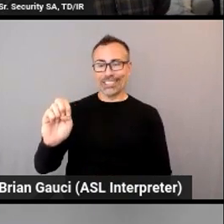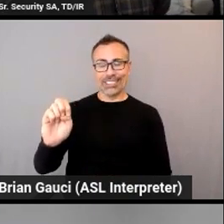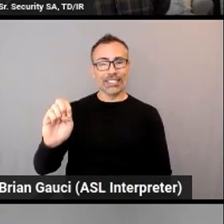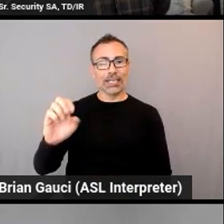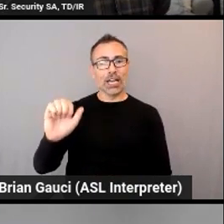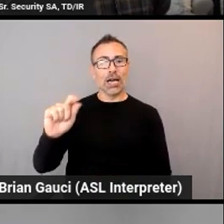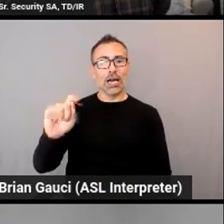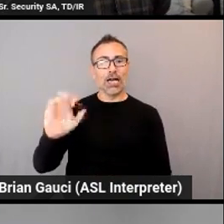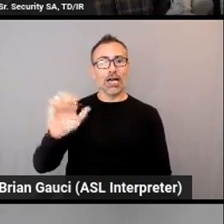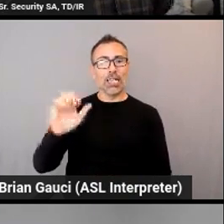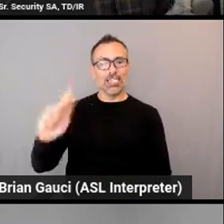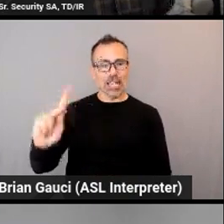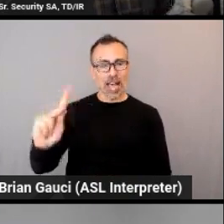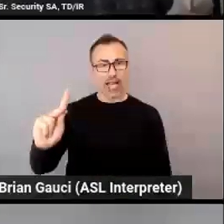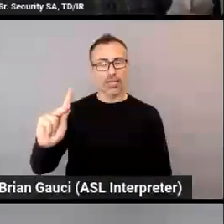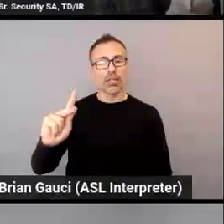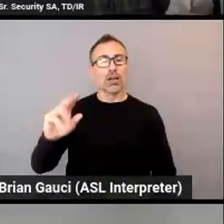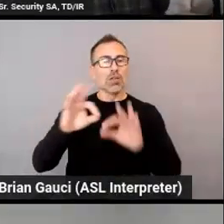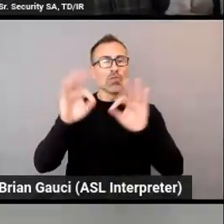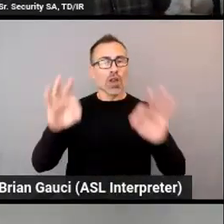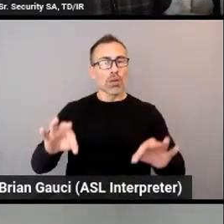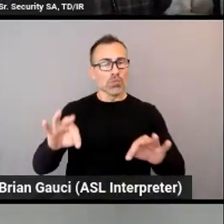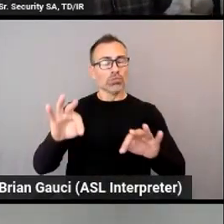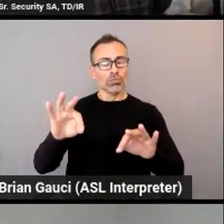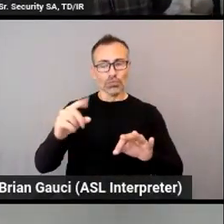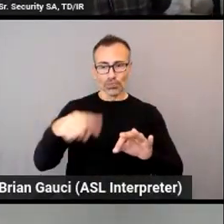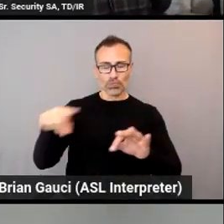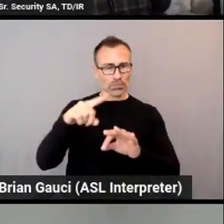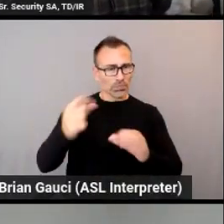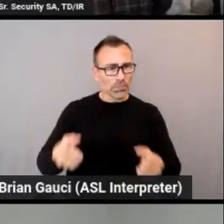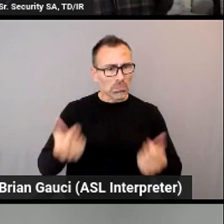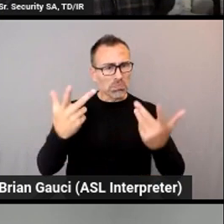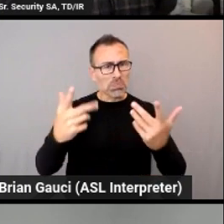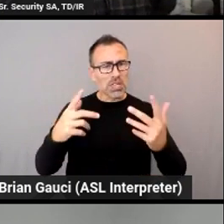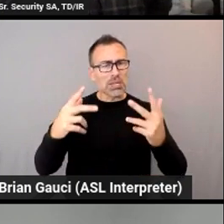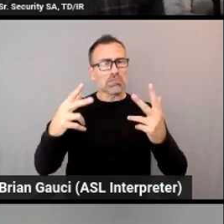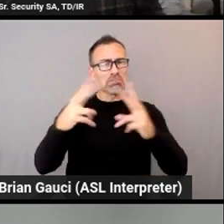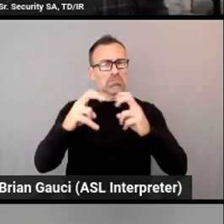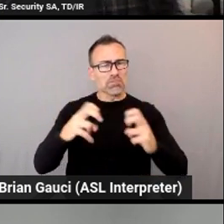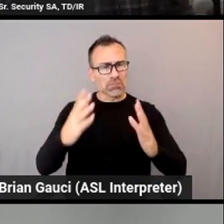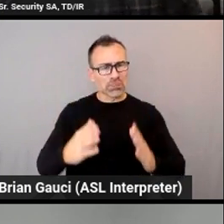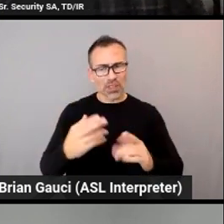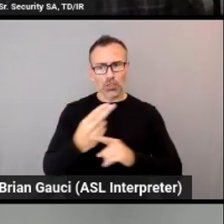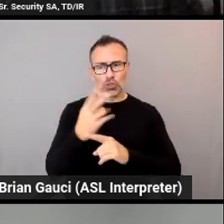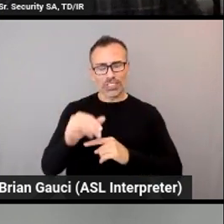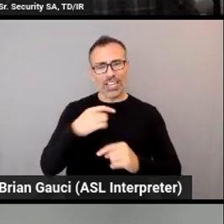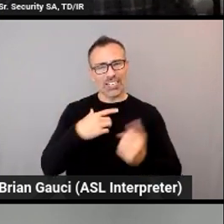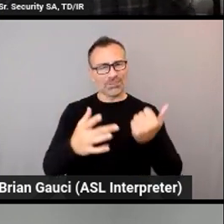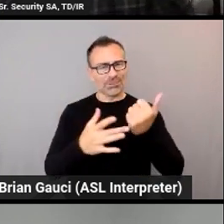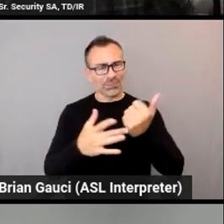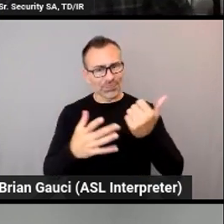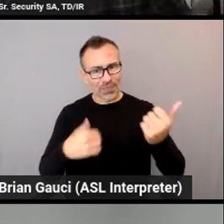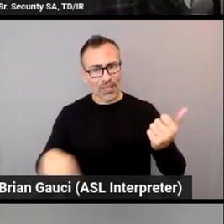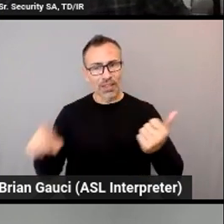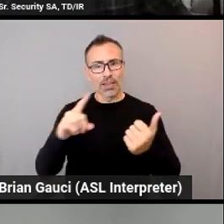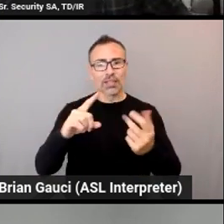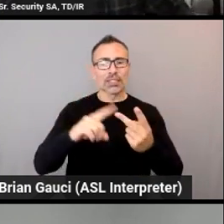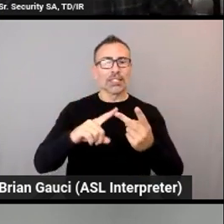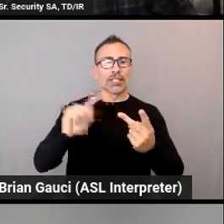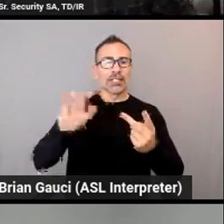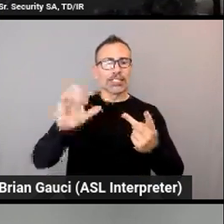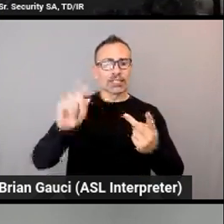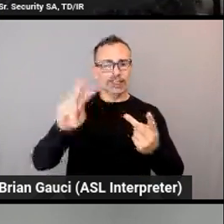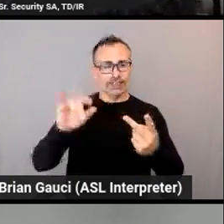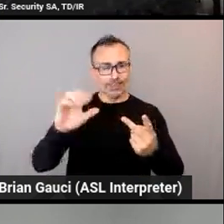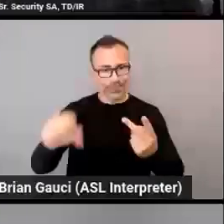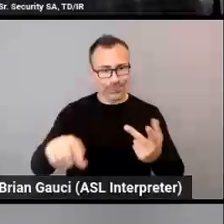lot of analysts use, and it does, techniques, tactics, and procedures, or sometimes TTPs. And it may be hard to